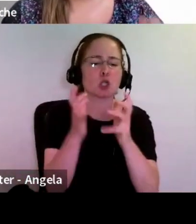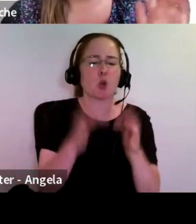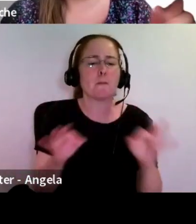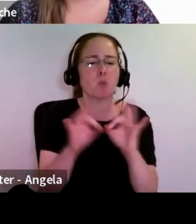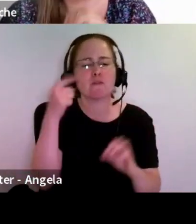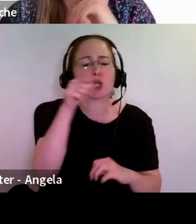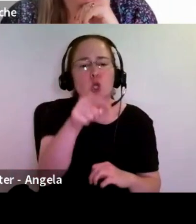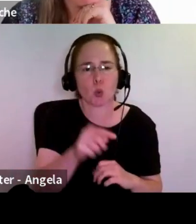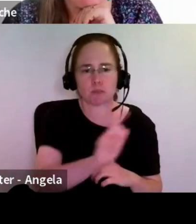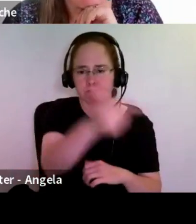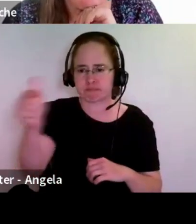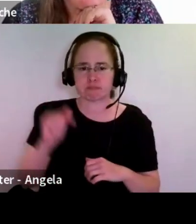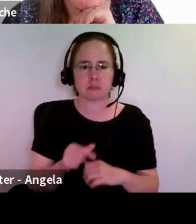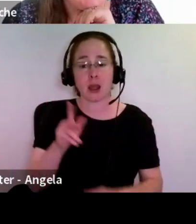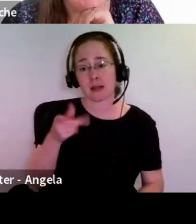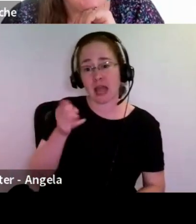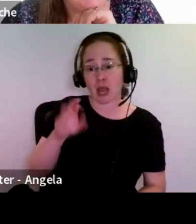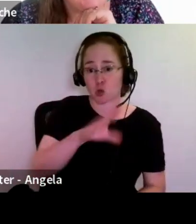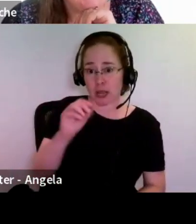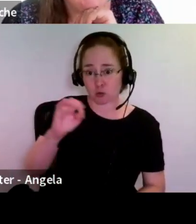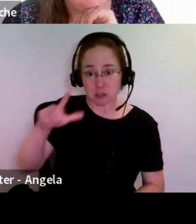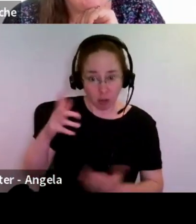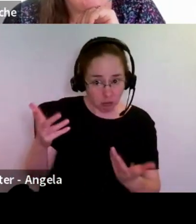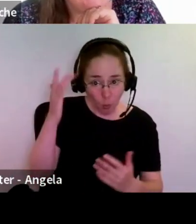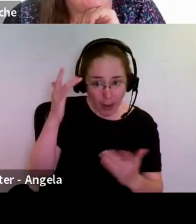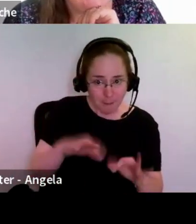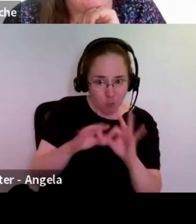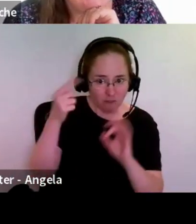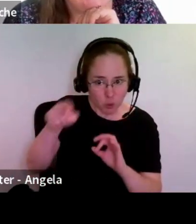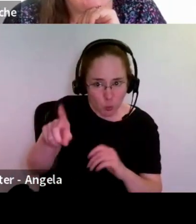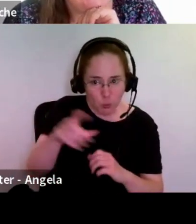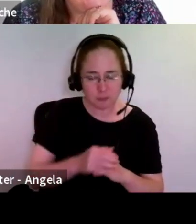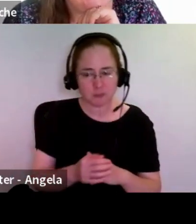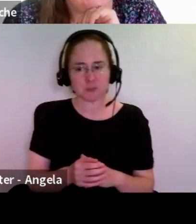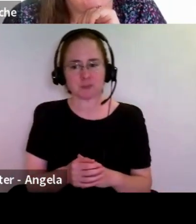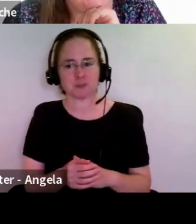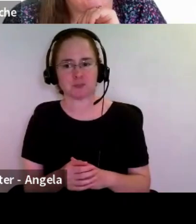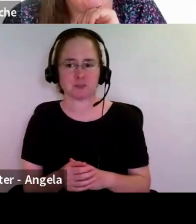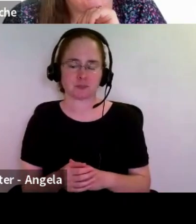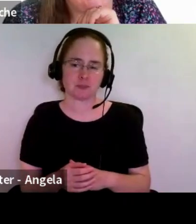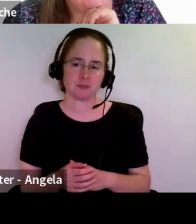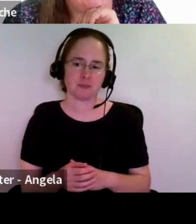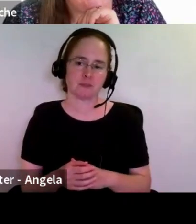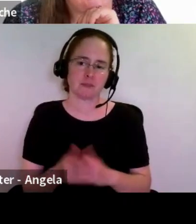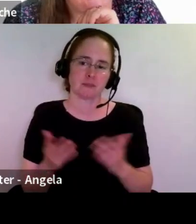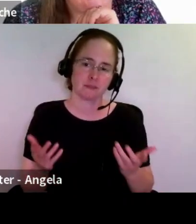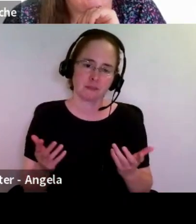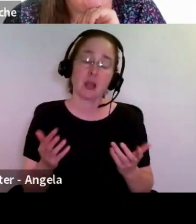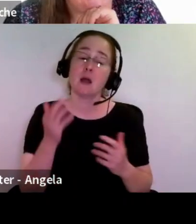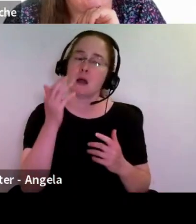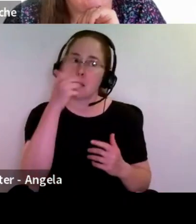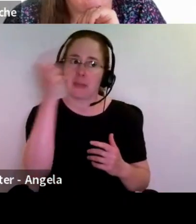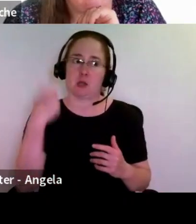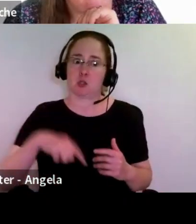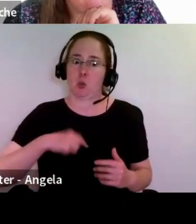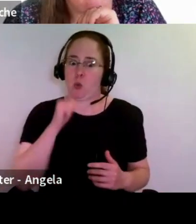to you? We'll start with Kyler and Crystal. Oh my God. Yeah. Okay. Because we wouldn't be